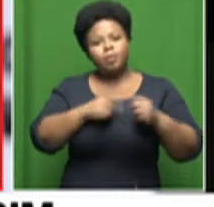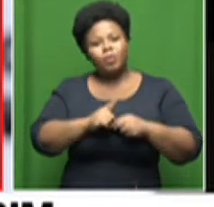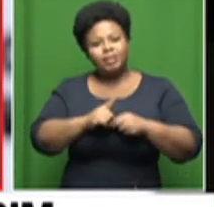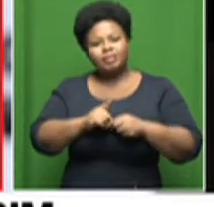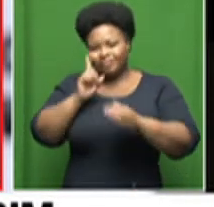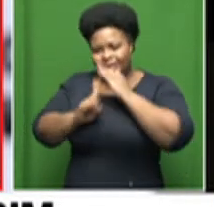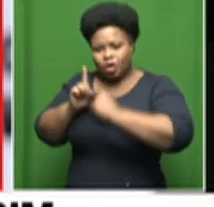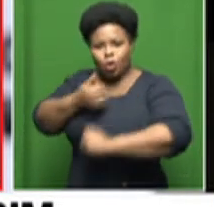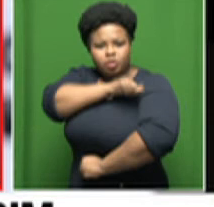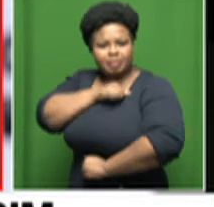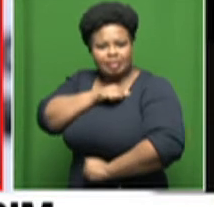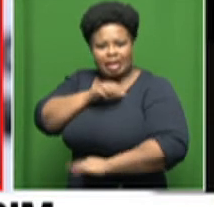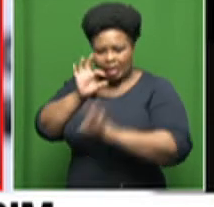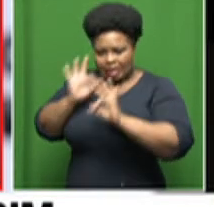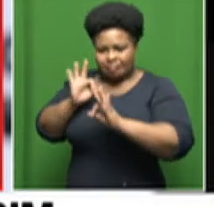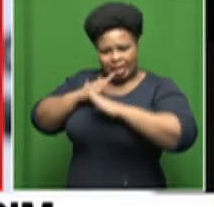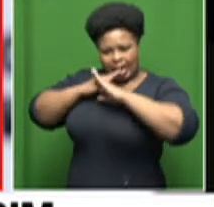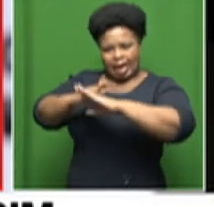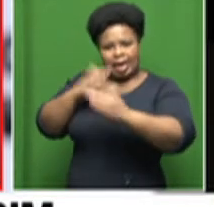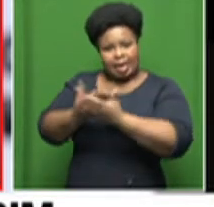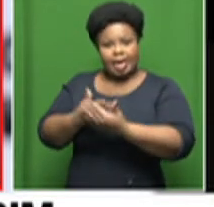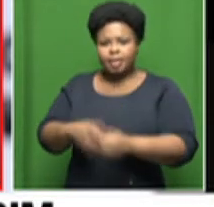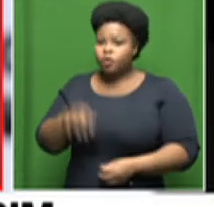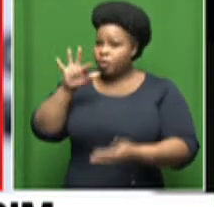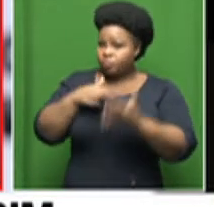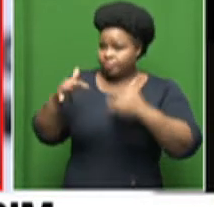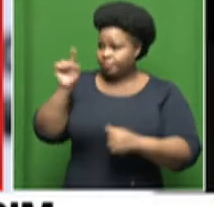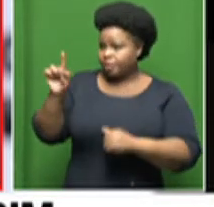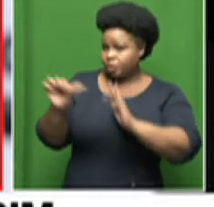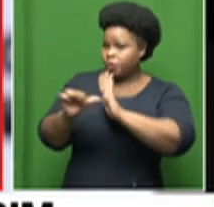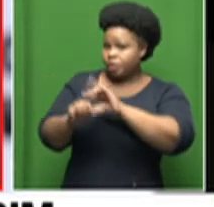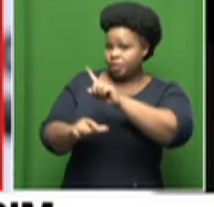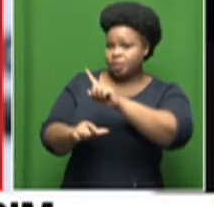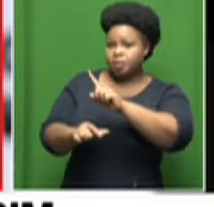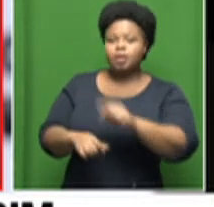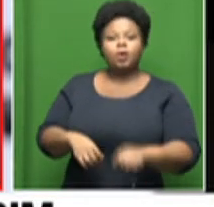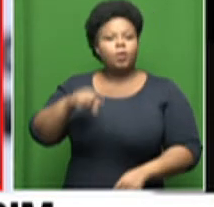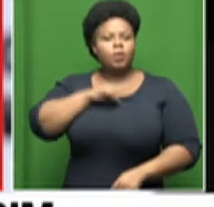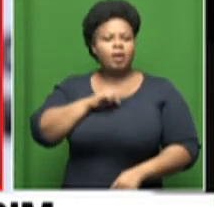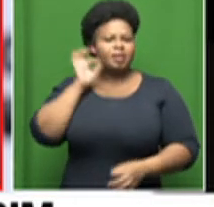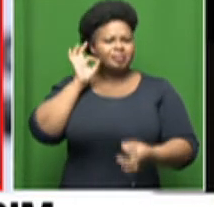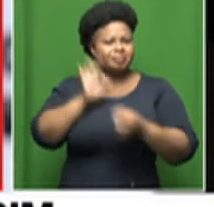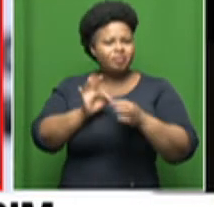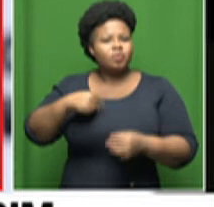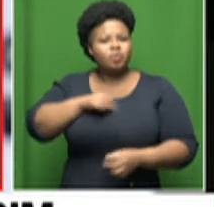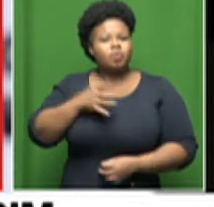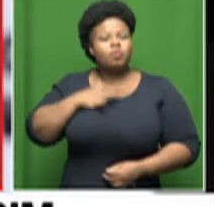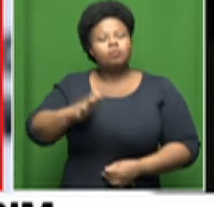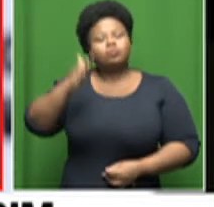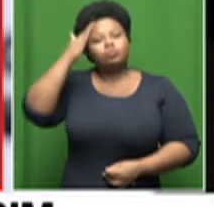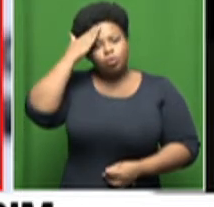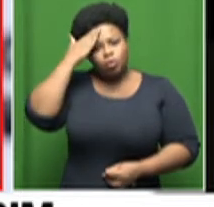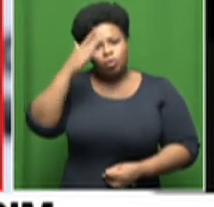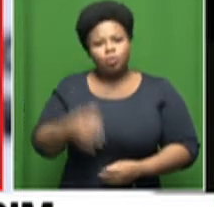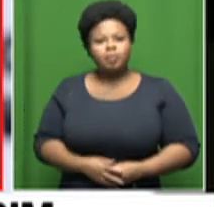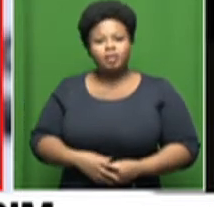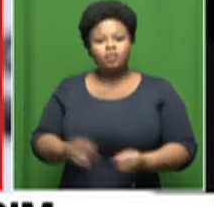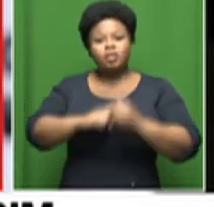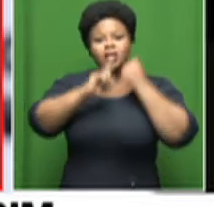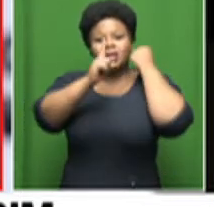efficacy. This is what we want to know. This is the table we want to know. And in particular, we want to know about the last